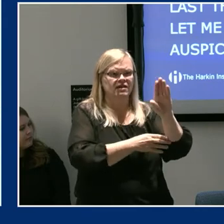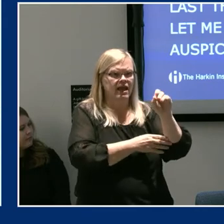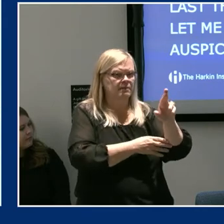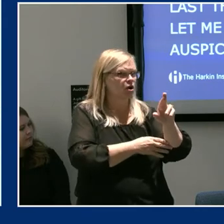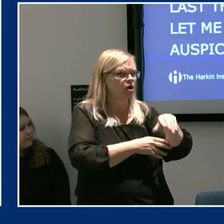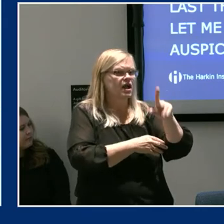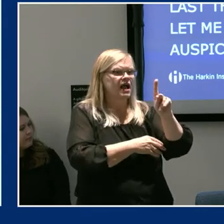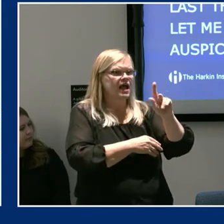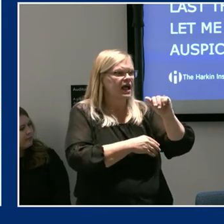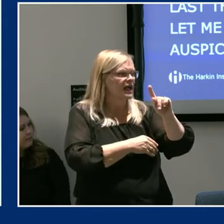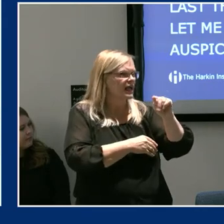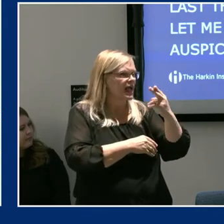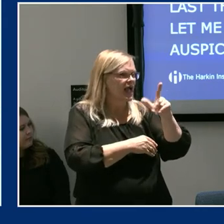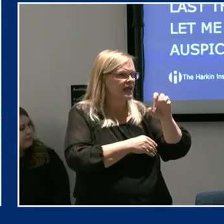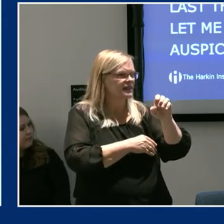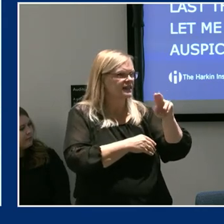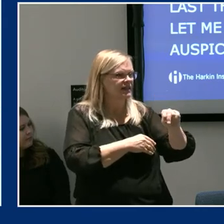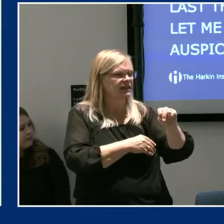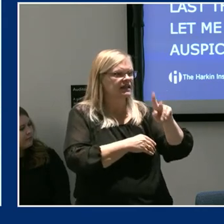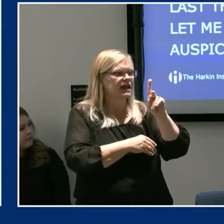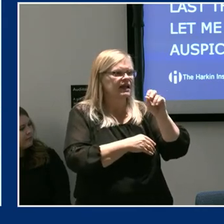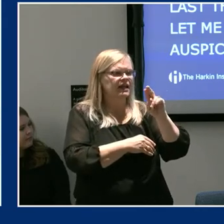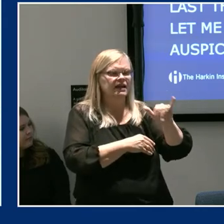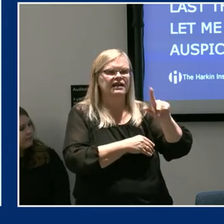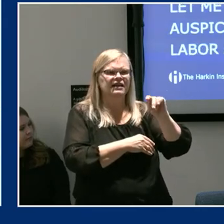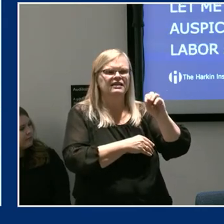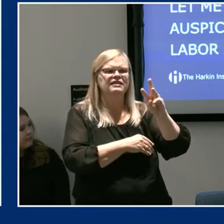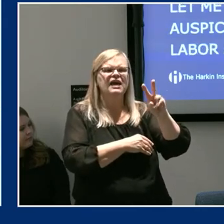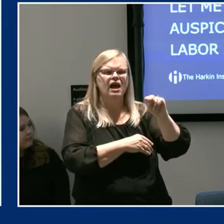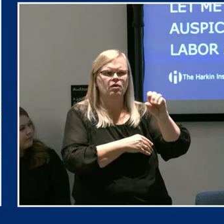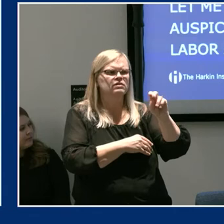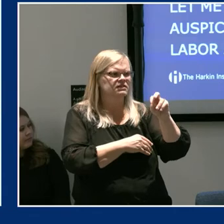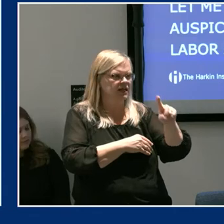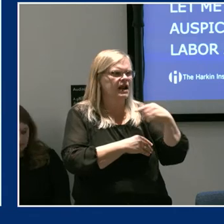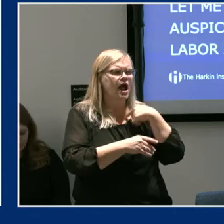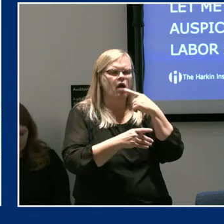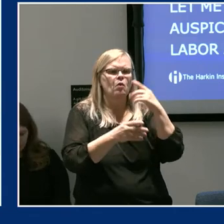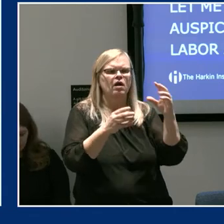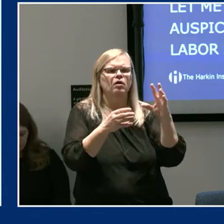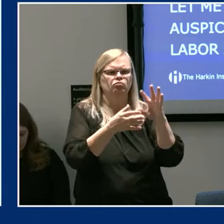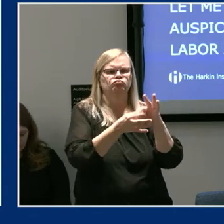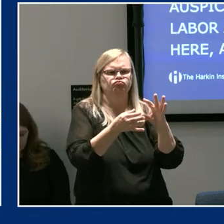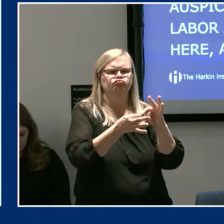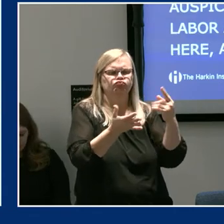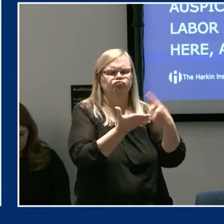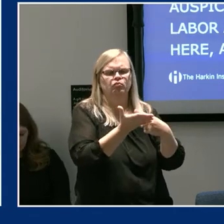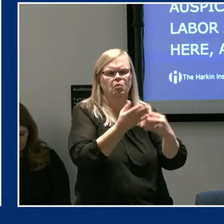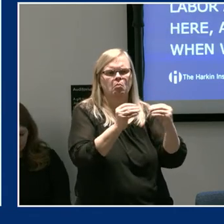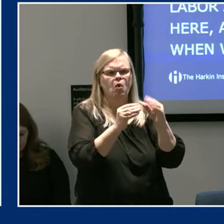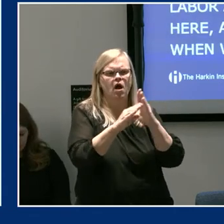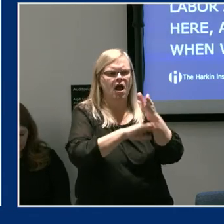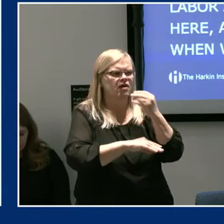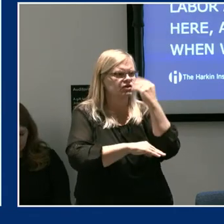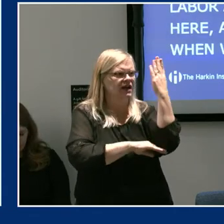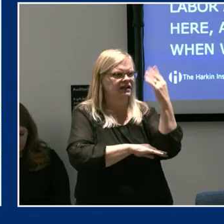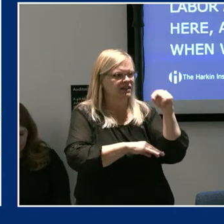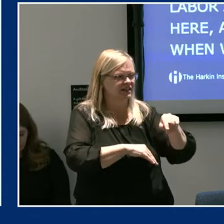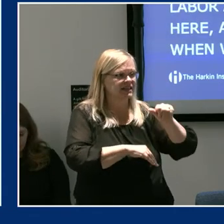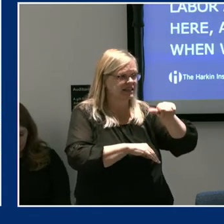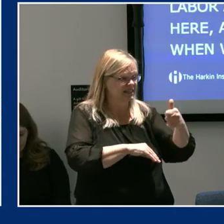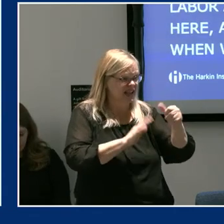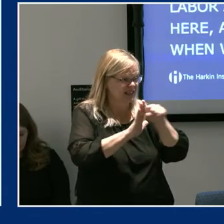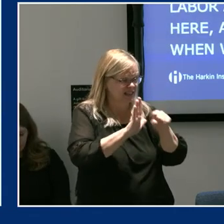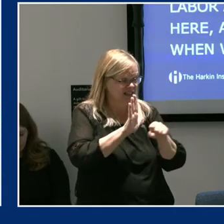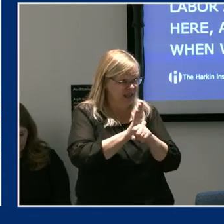Kennedy Townsend, who is here. And I will have more to say about this when we come back after lunch. But I think this is the 10th